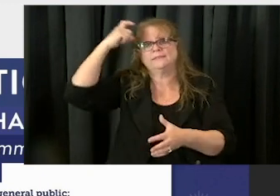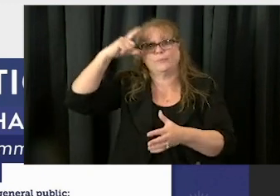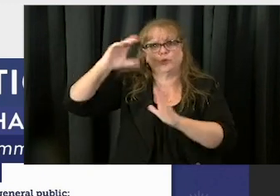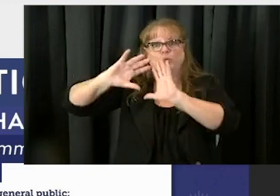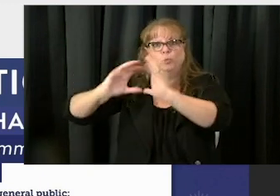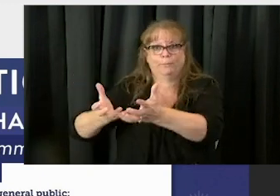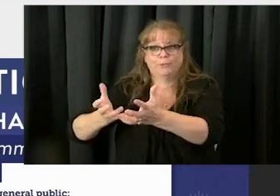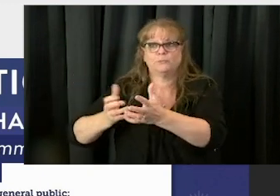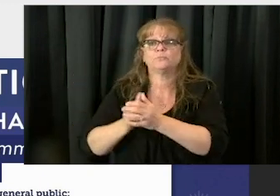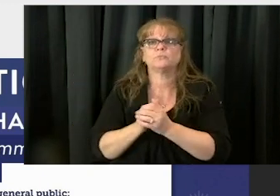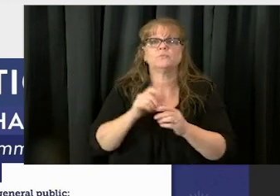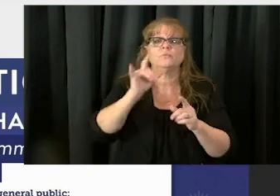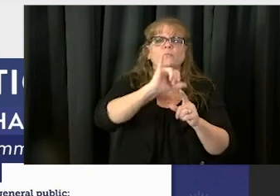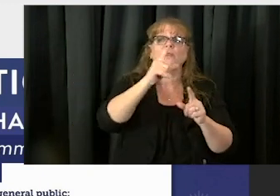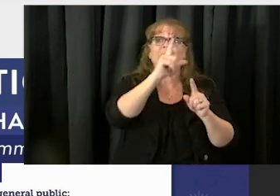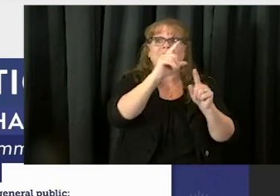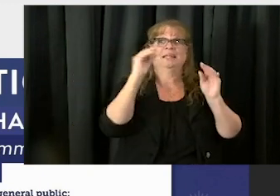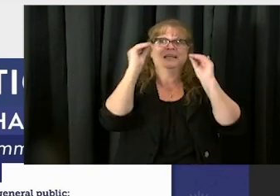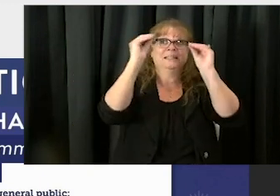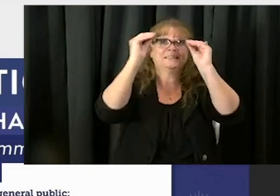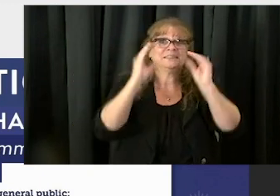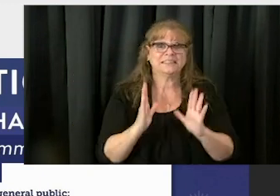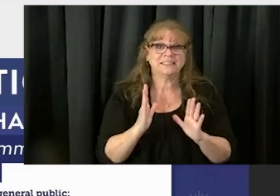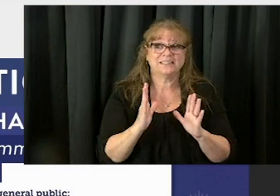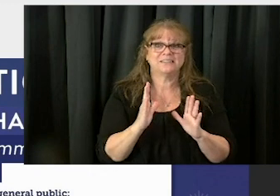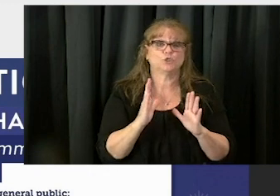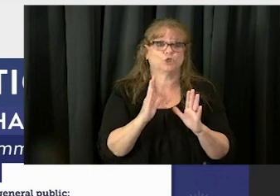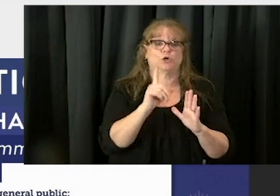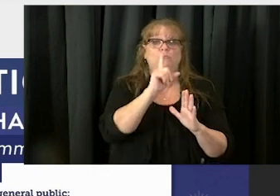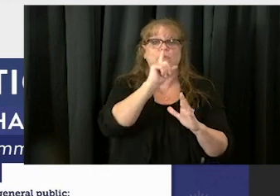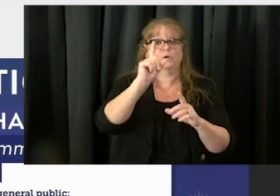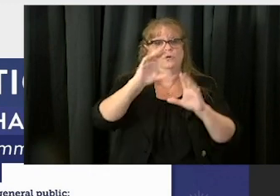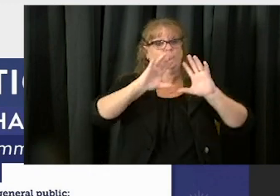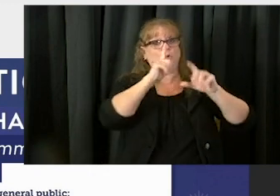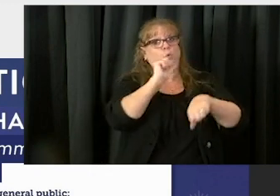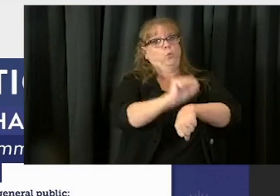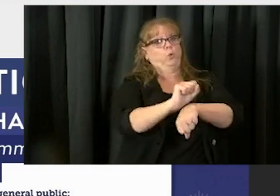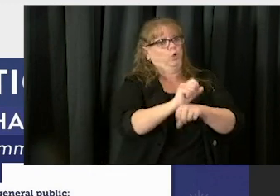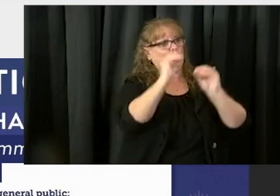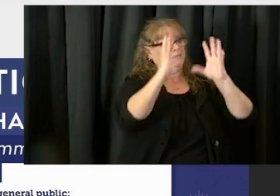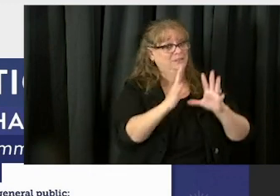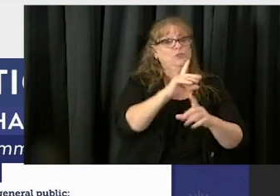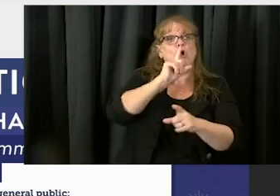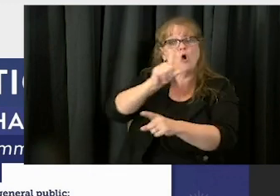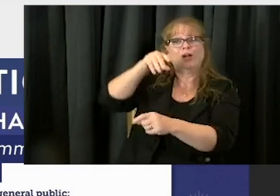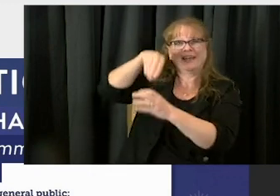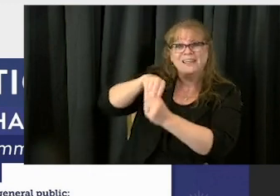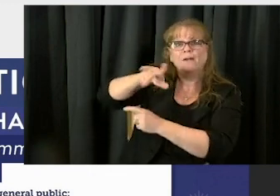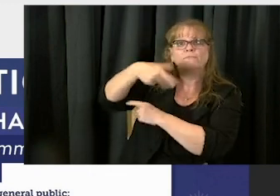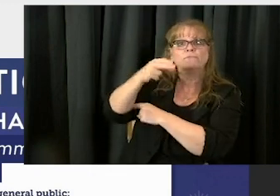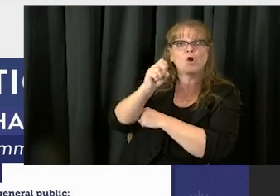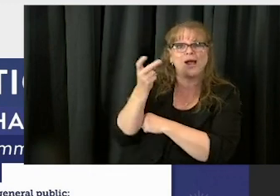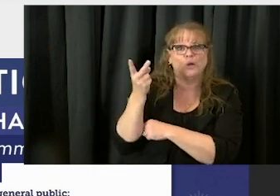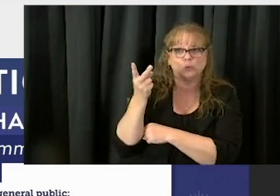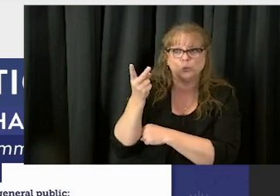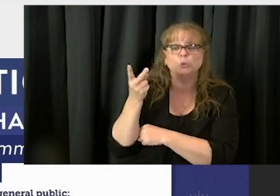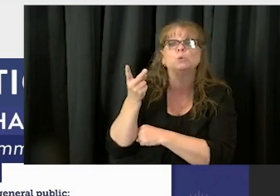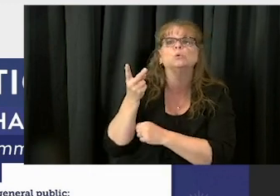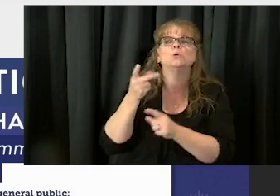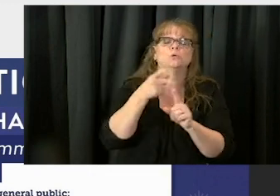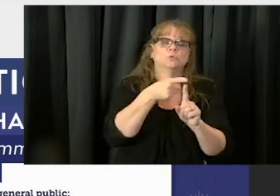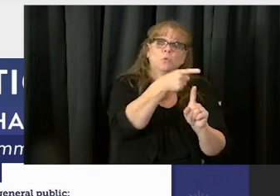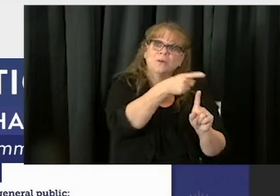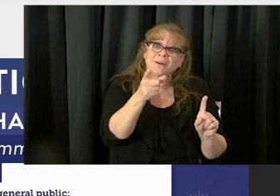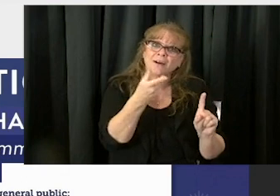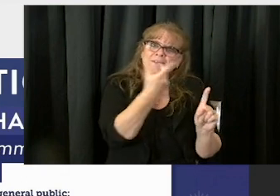soon as folks 70 and up, we've reached them. We're moving on to a lot of our key workers that have to be around many